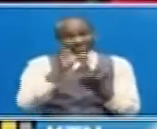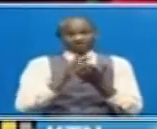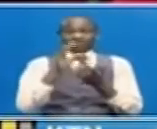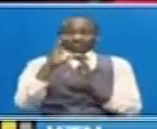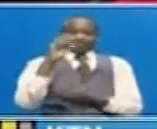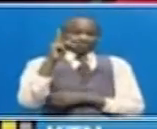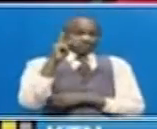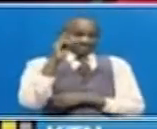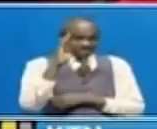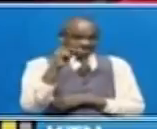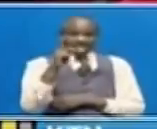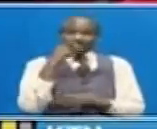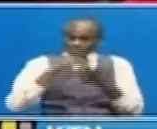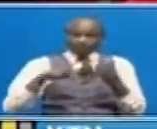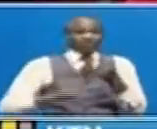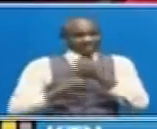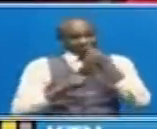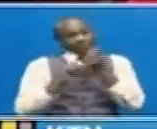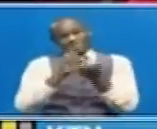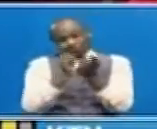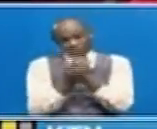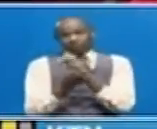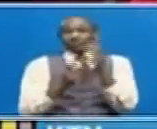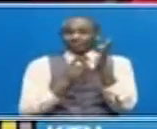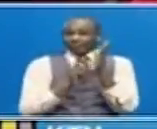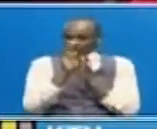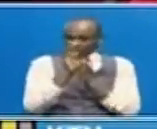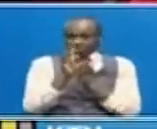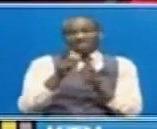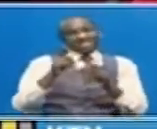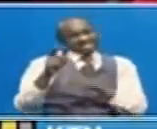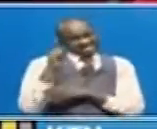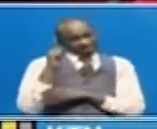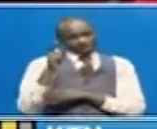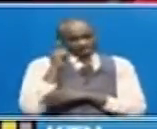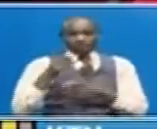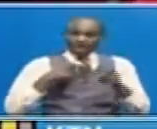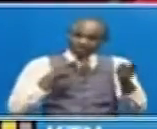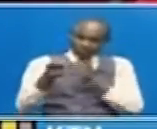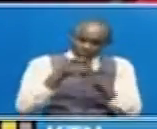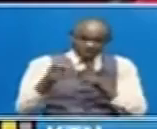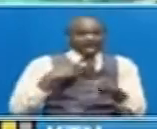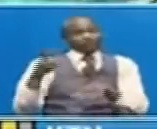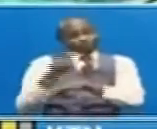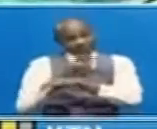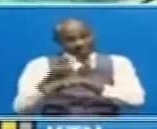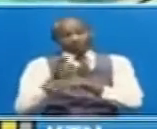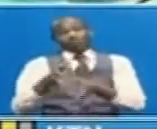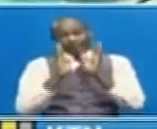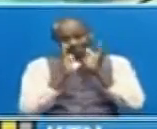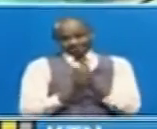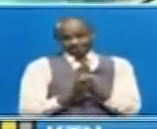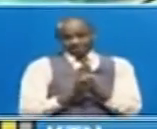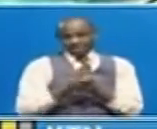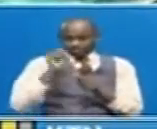stressed that it will continually support reforms to develop effective legal, regulatory and supervisory frameworks